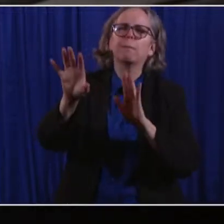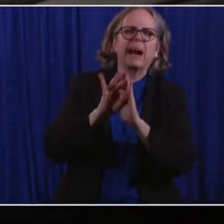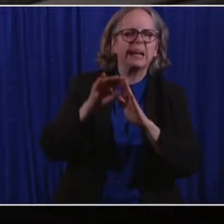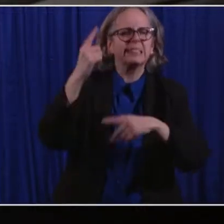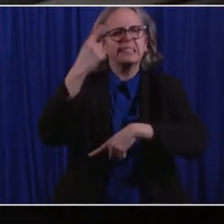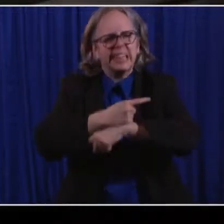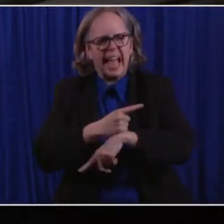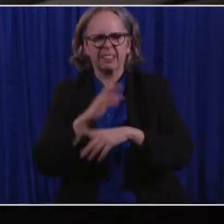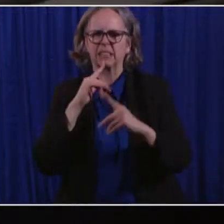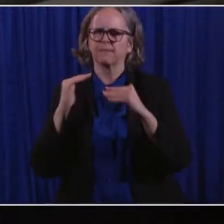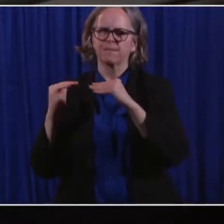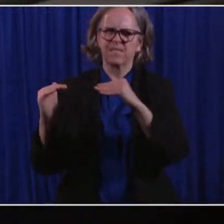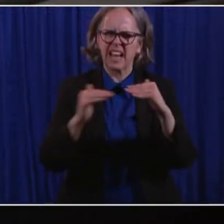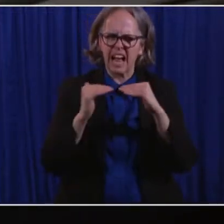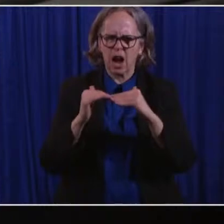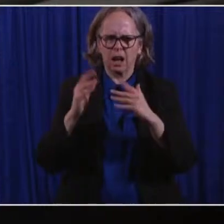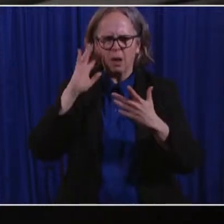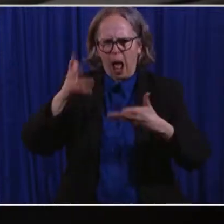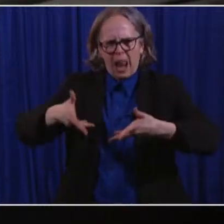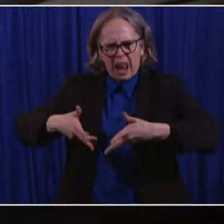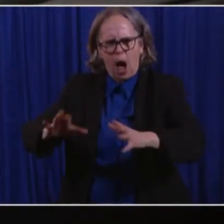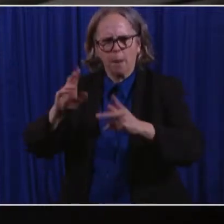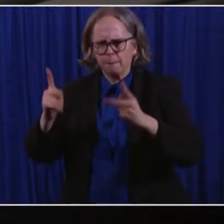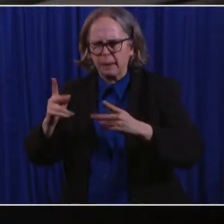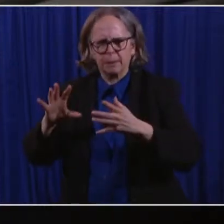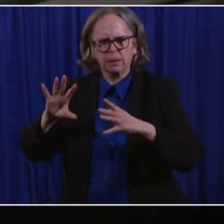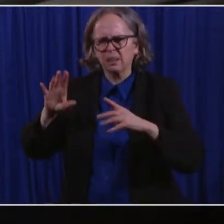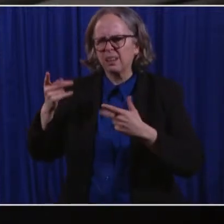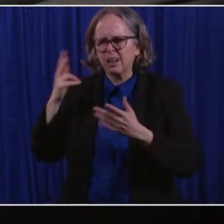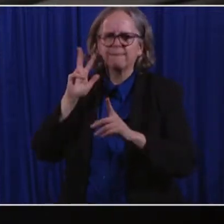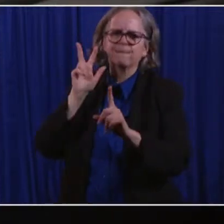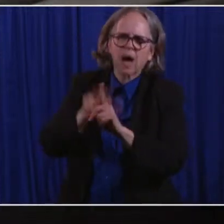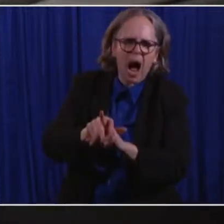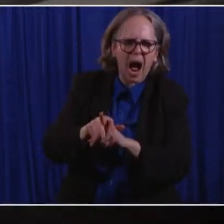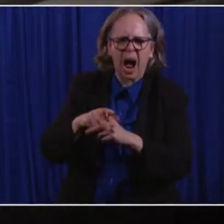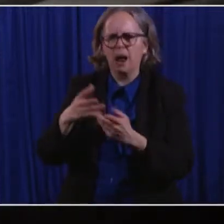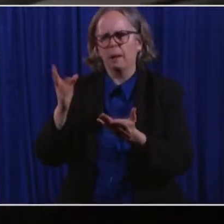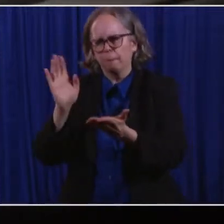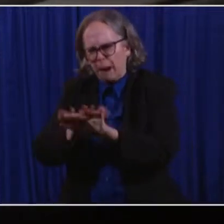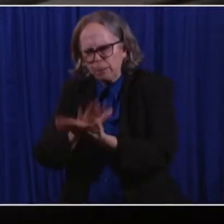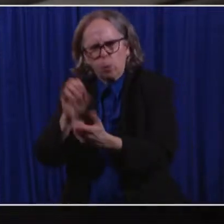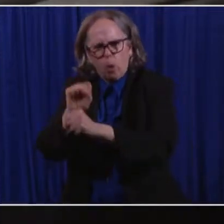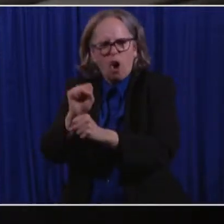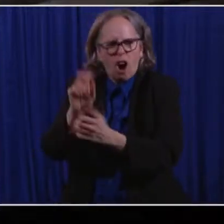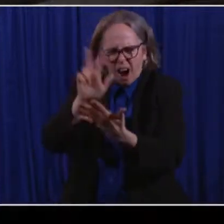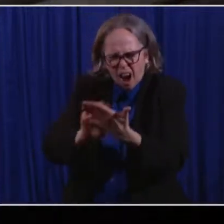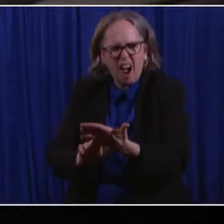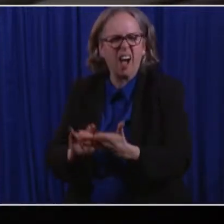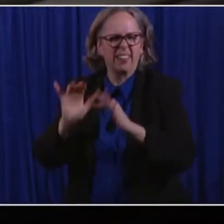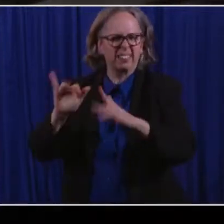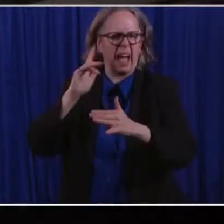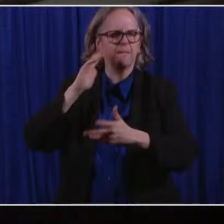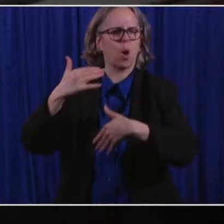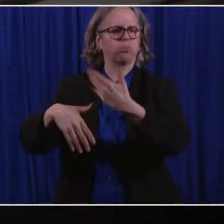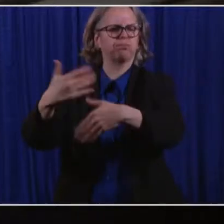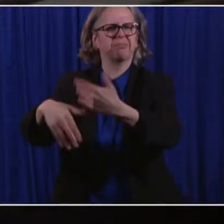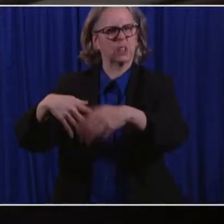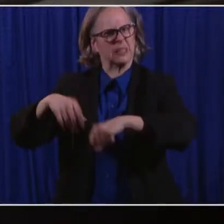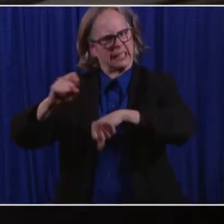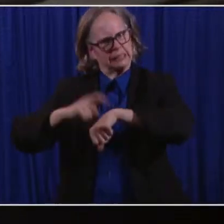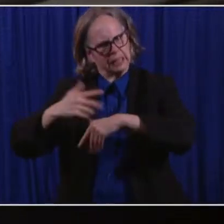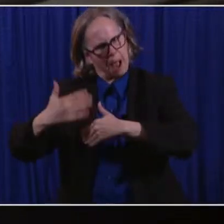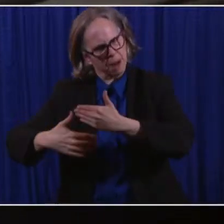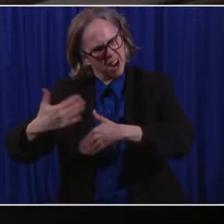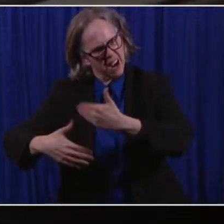and also really follows the precedent of the last several recent vacancies. Of course, we know several years ago when Speaker